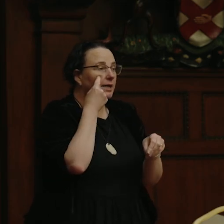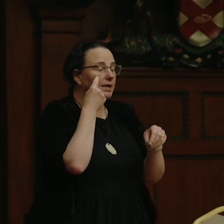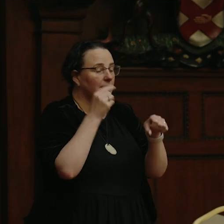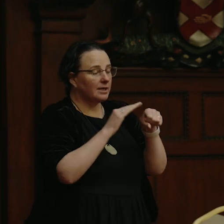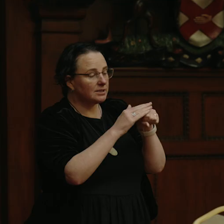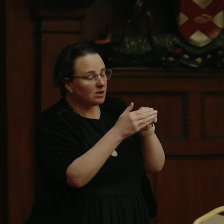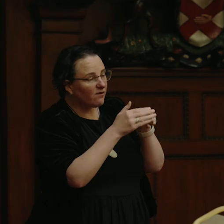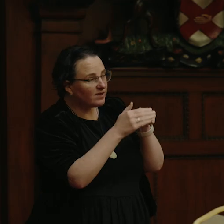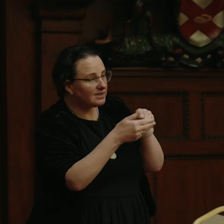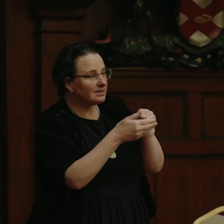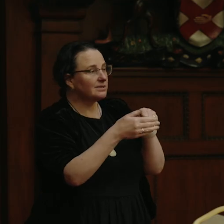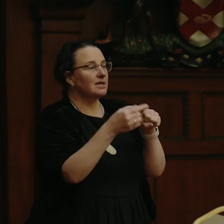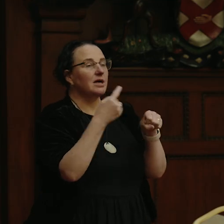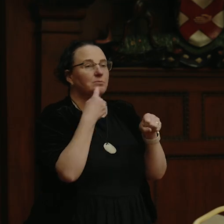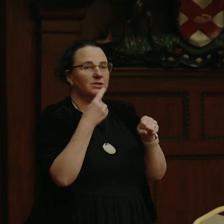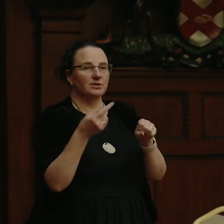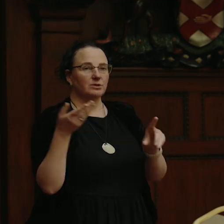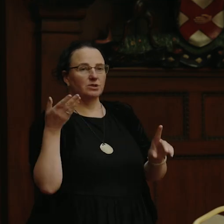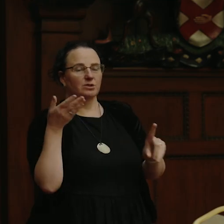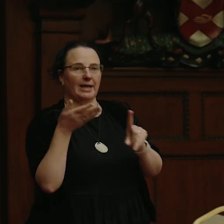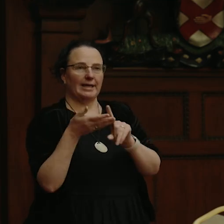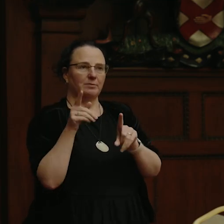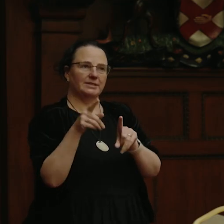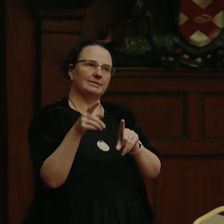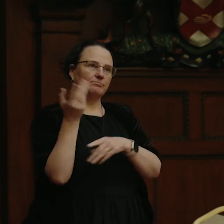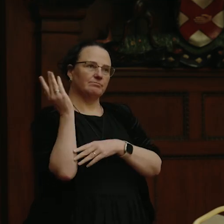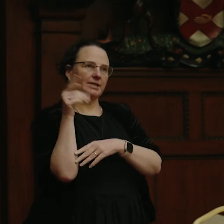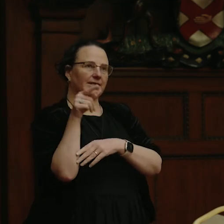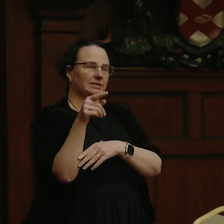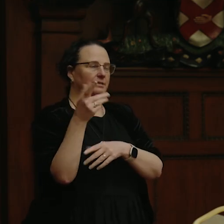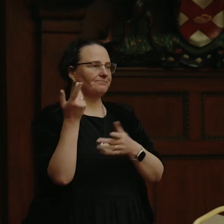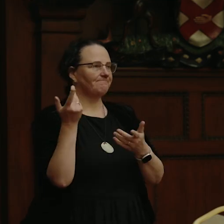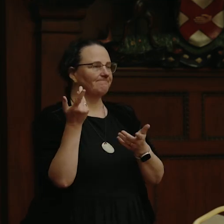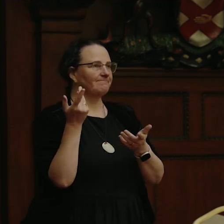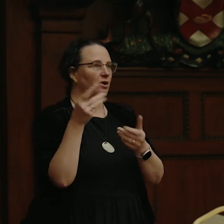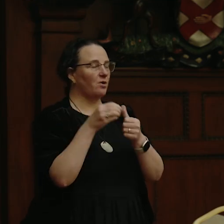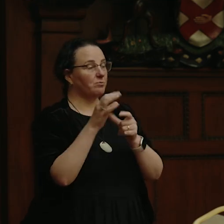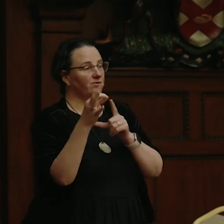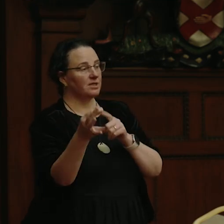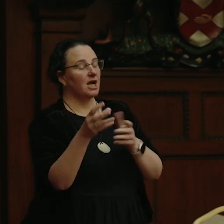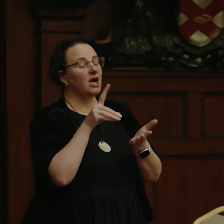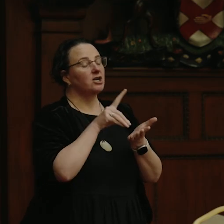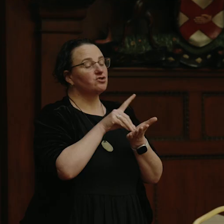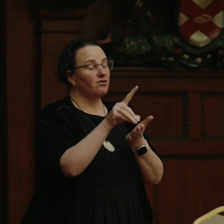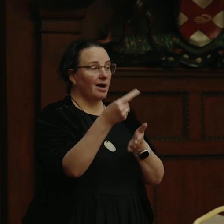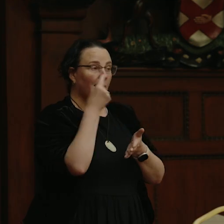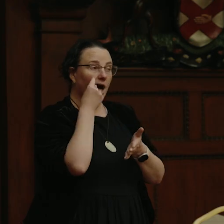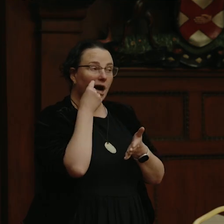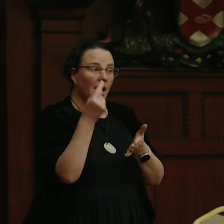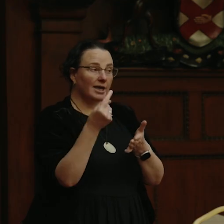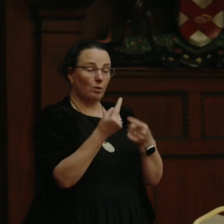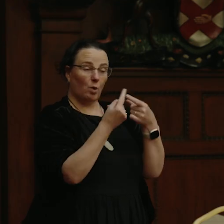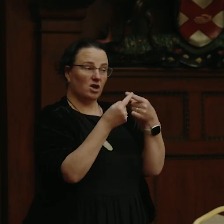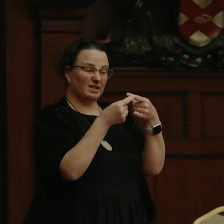to other allied healthcare professionals, that dry eye is multifaceted, and it's